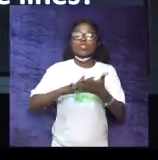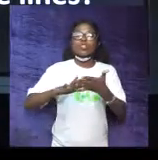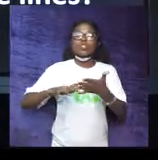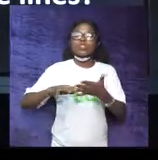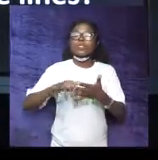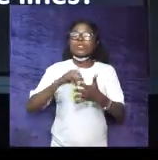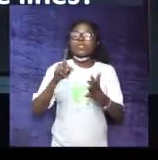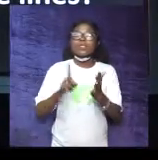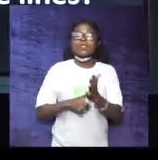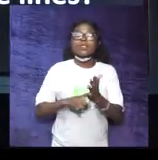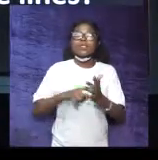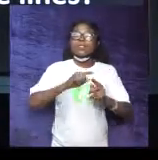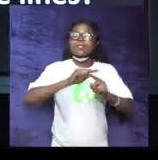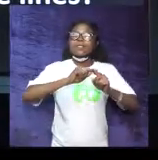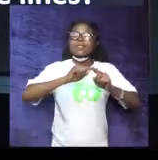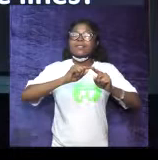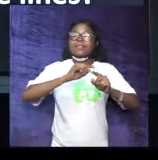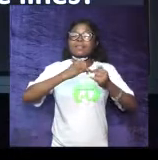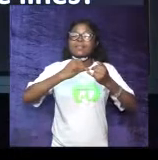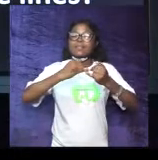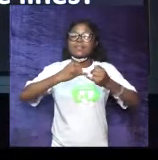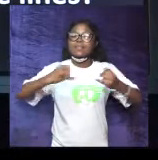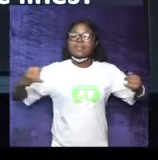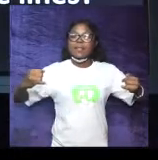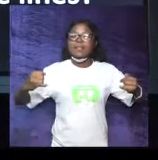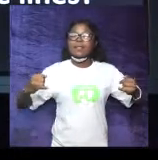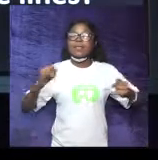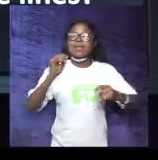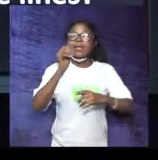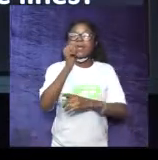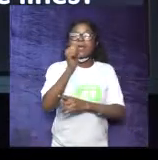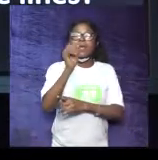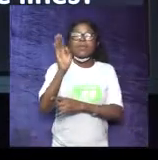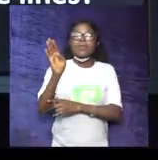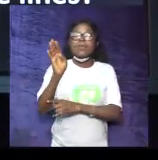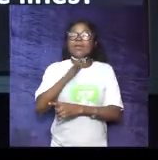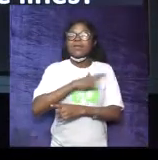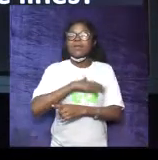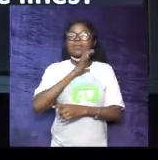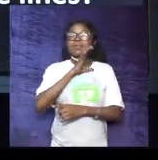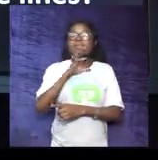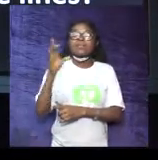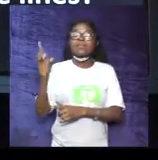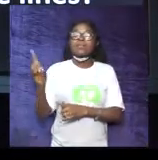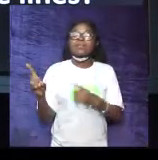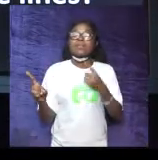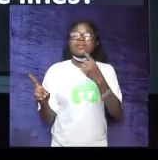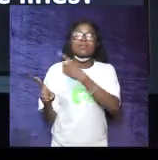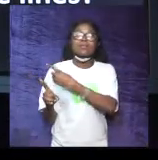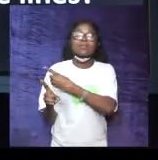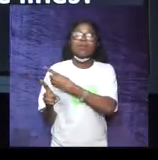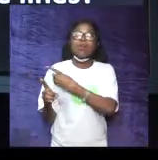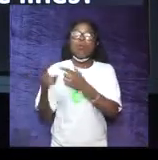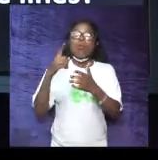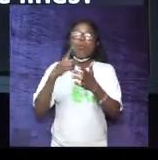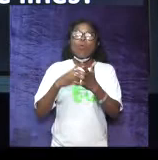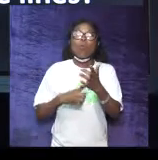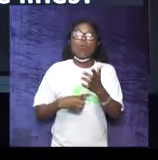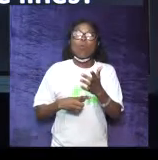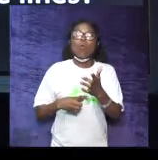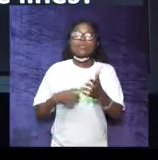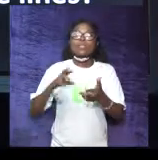Study these lines, AB and CD. What kind of lines are